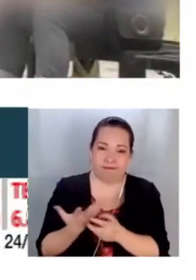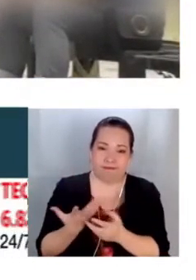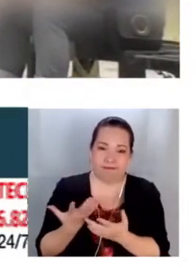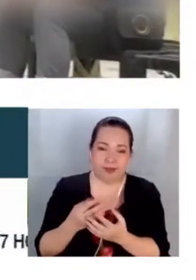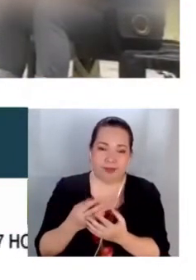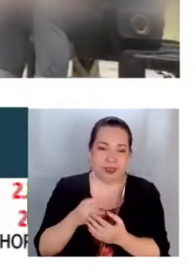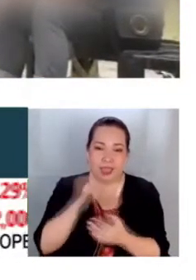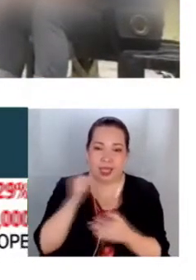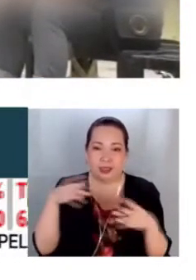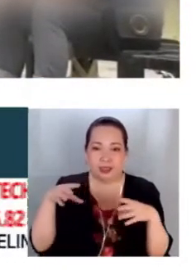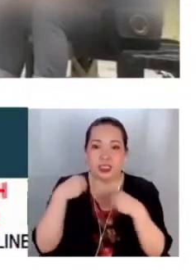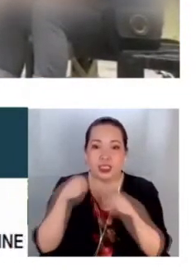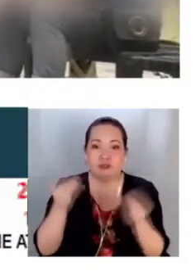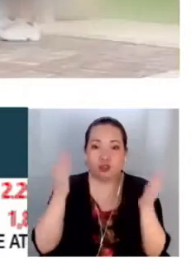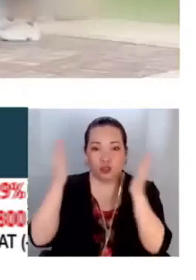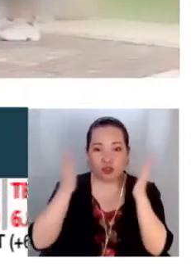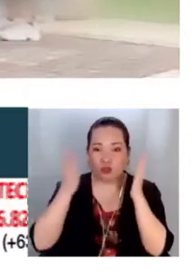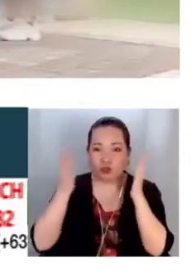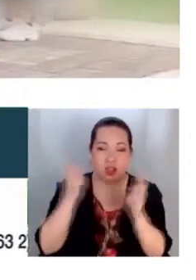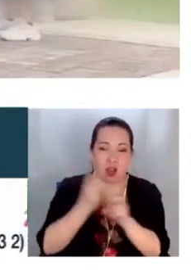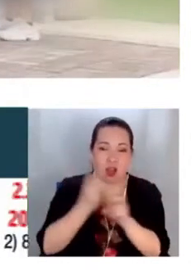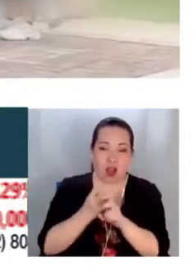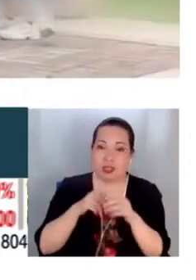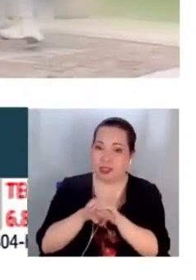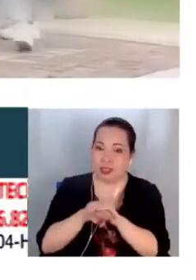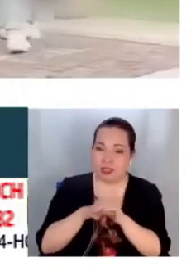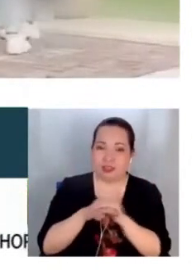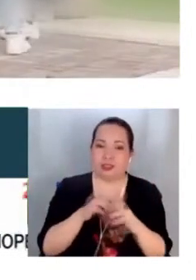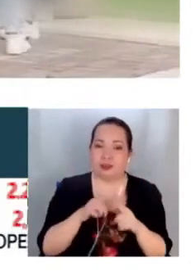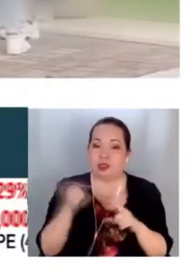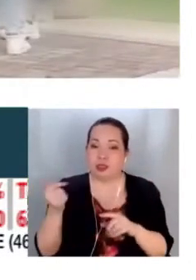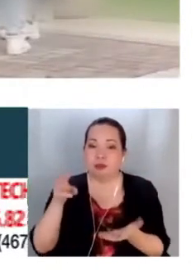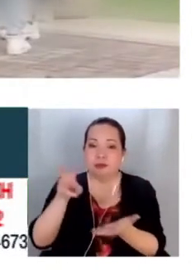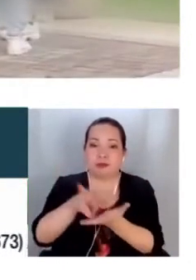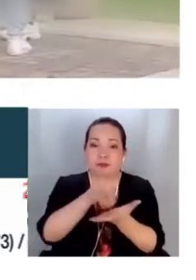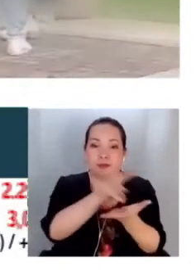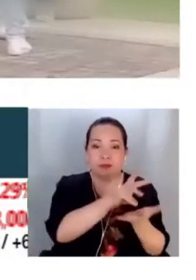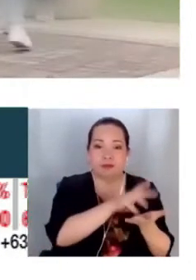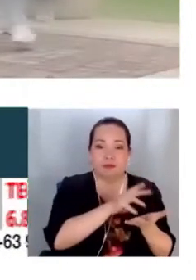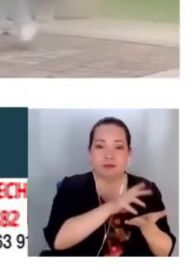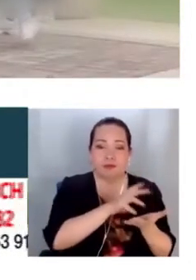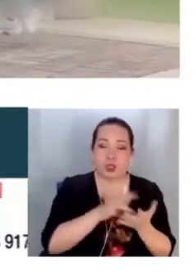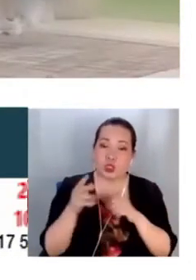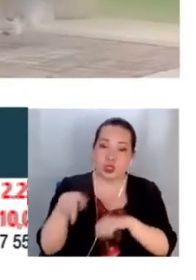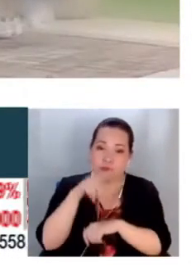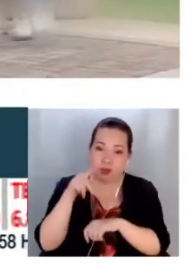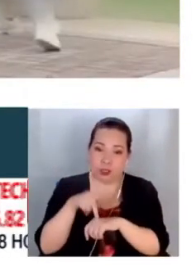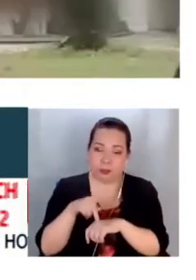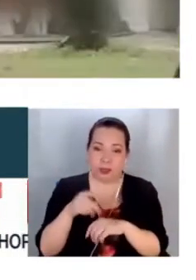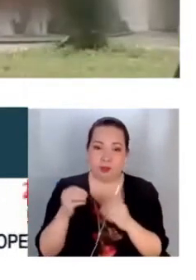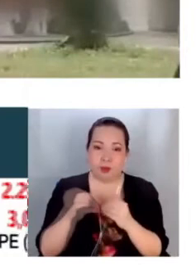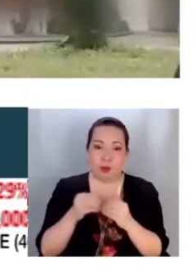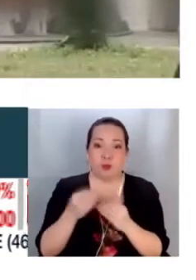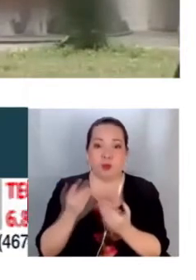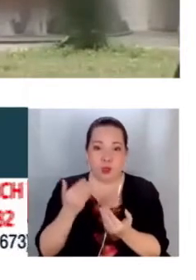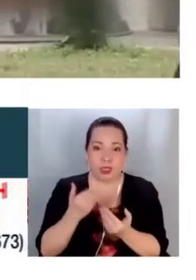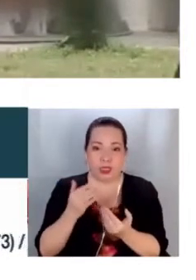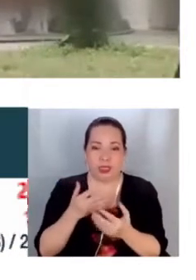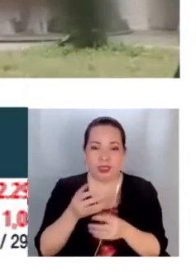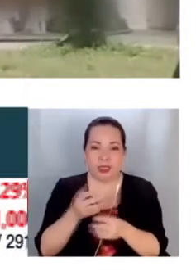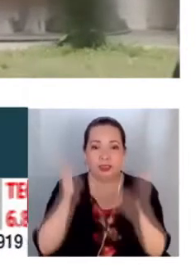program. But in other areas of the country, it's easier to get